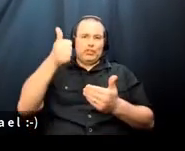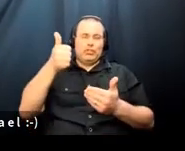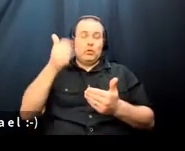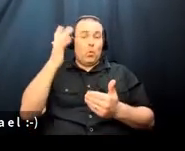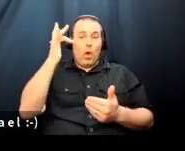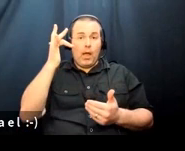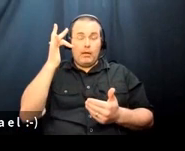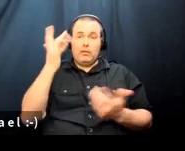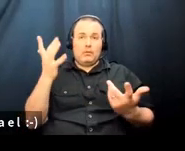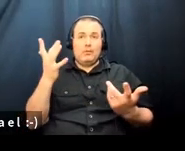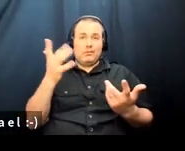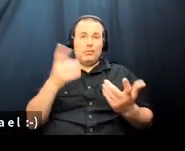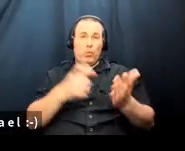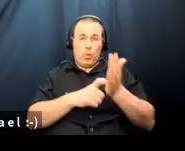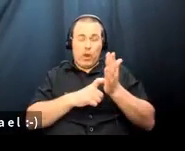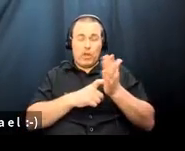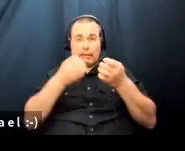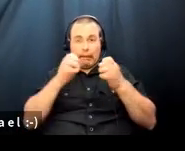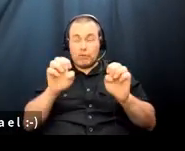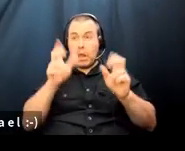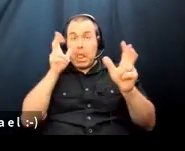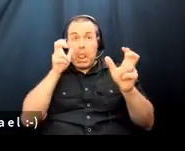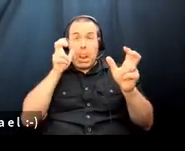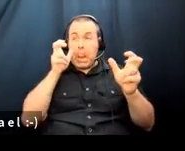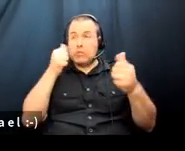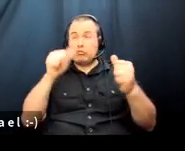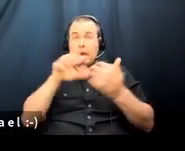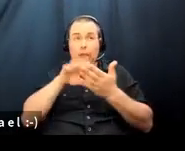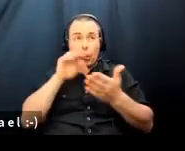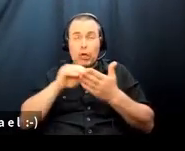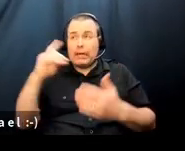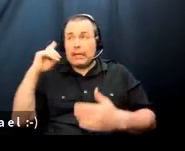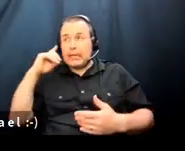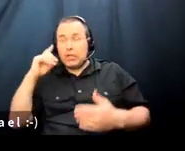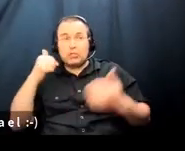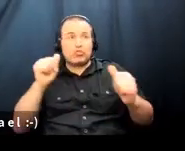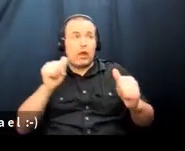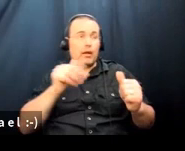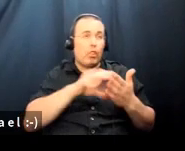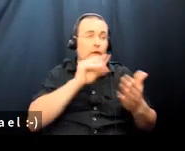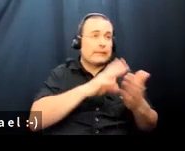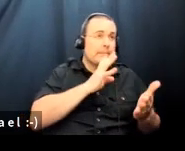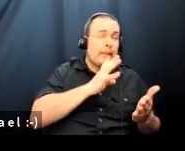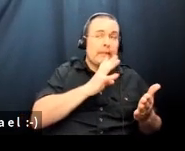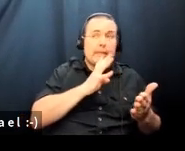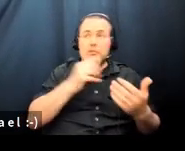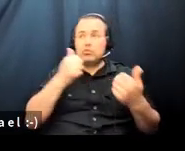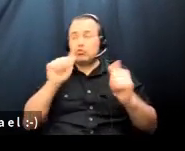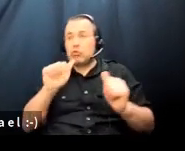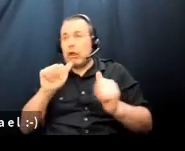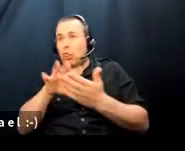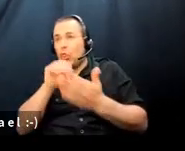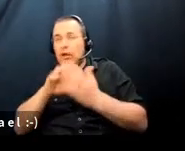energy to try to learn to hear and to try to learn to speak and to try to learn